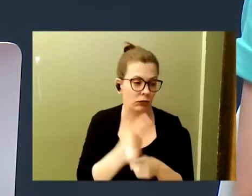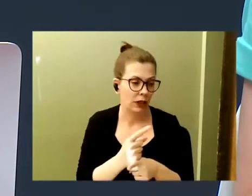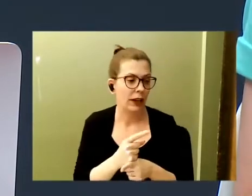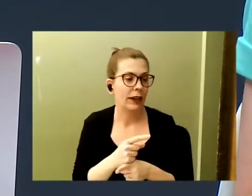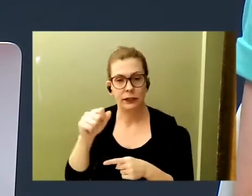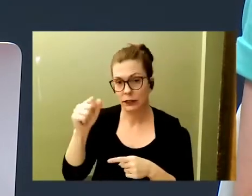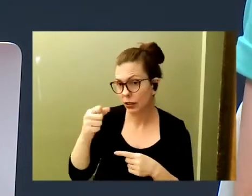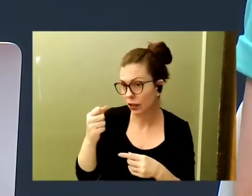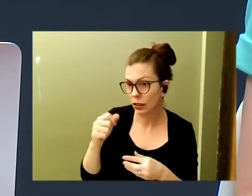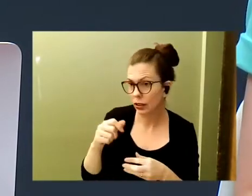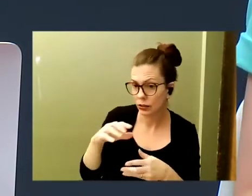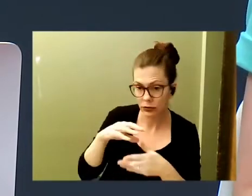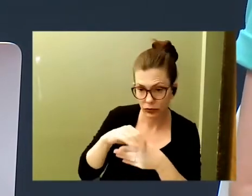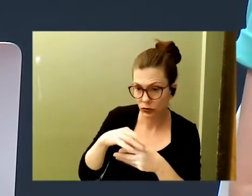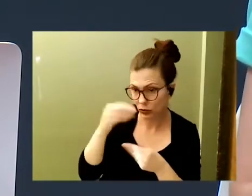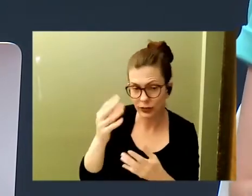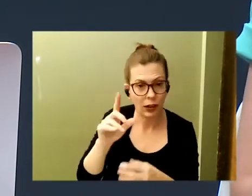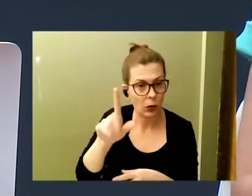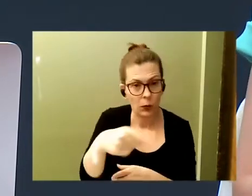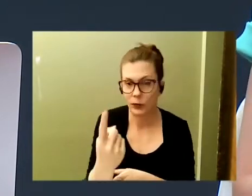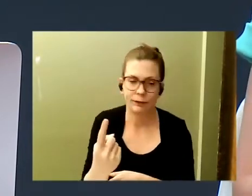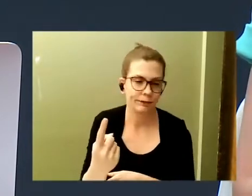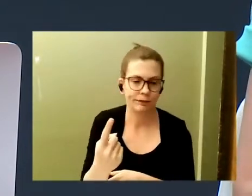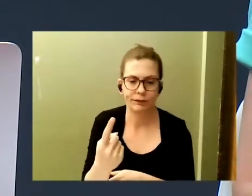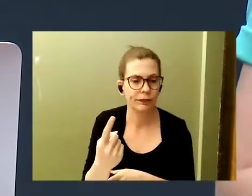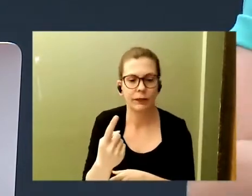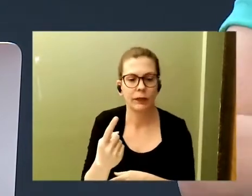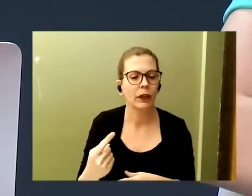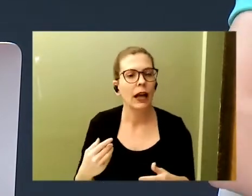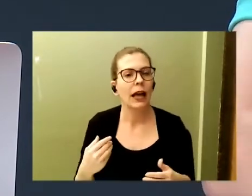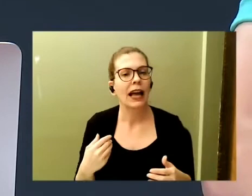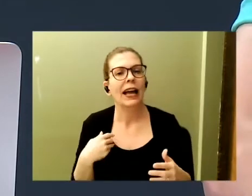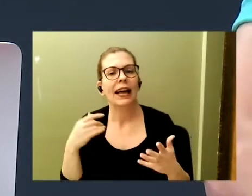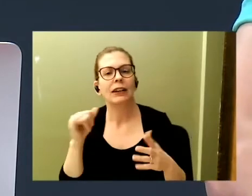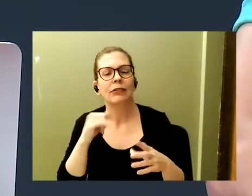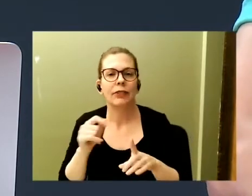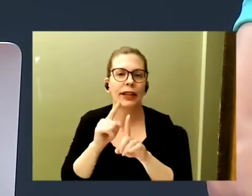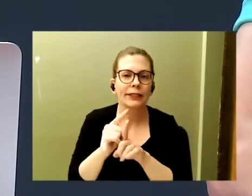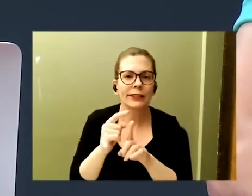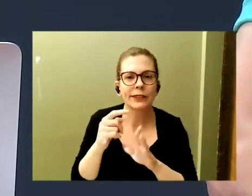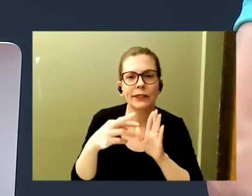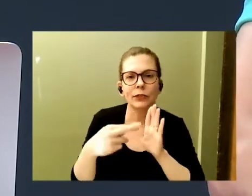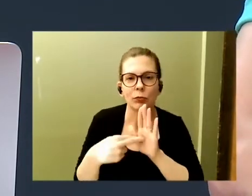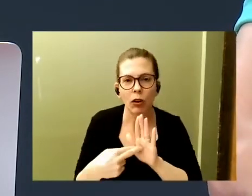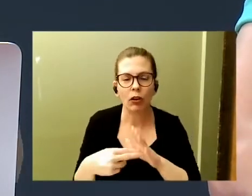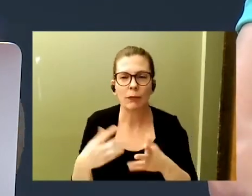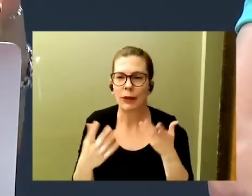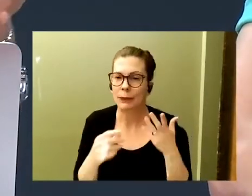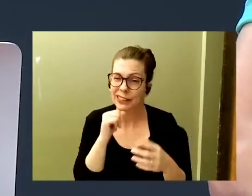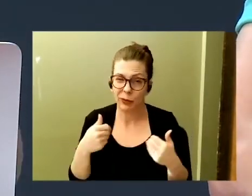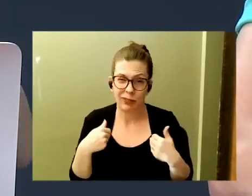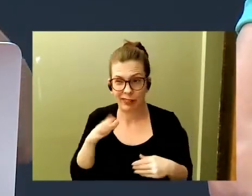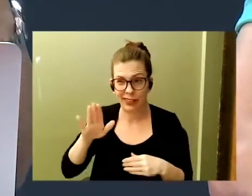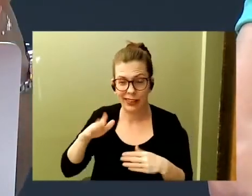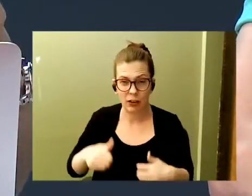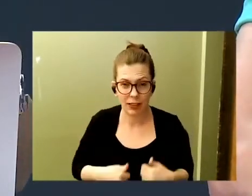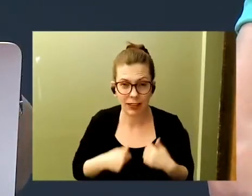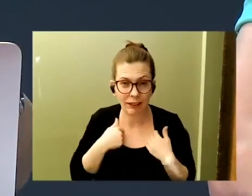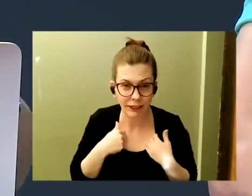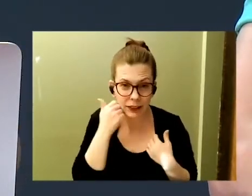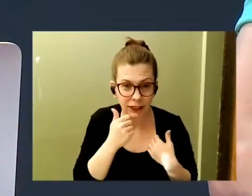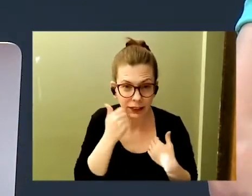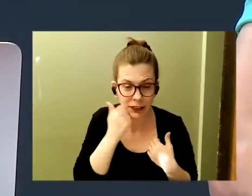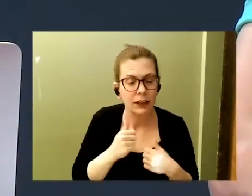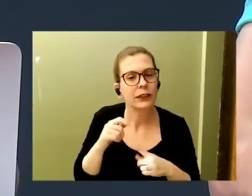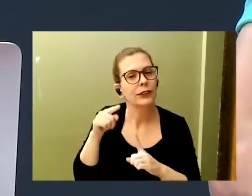have kind of that role model that they might be lacking in their life. So this is the basically purpose of